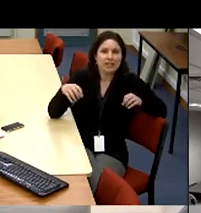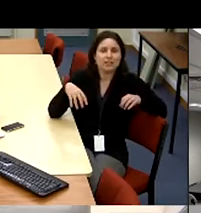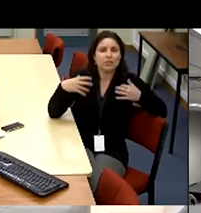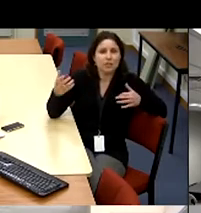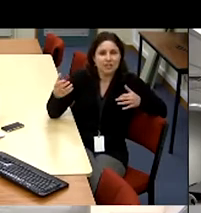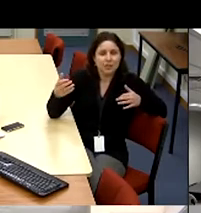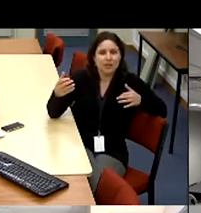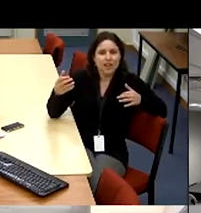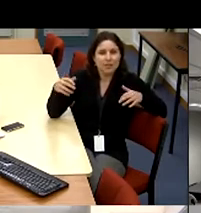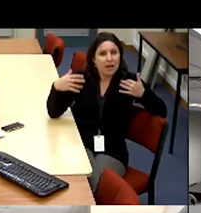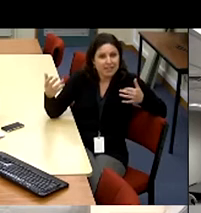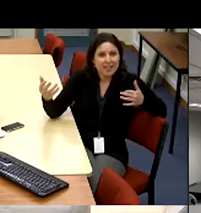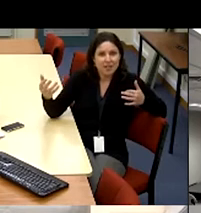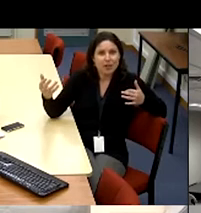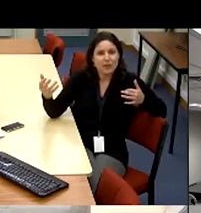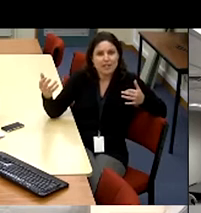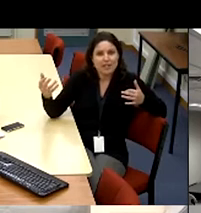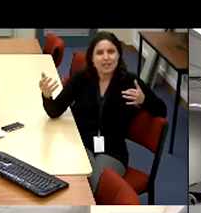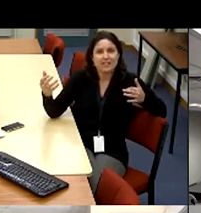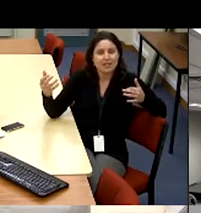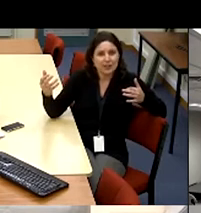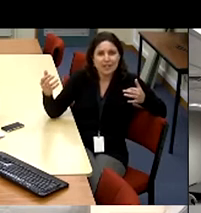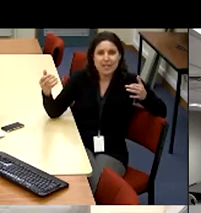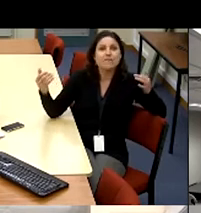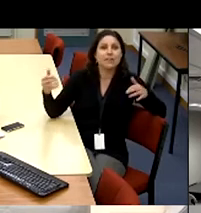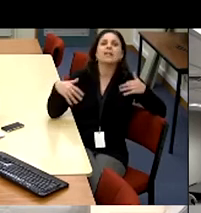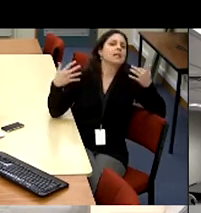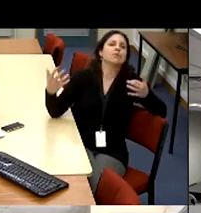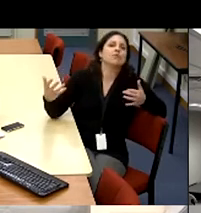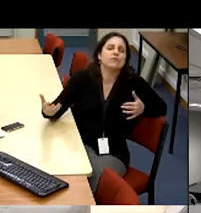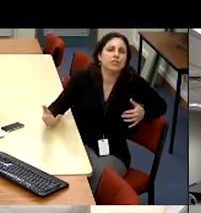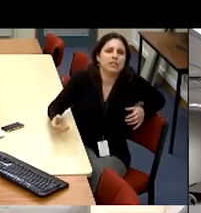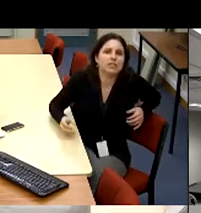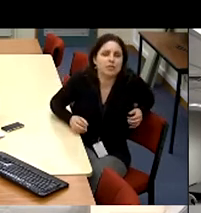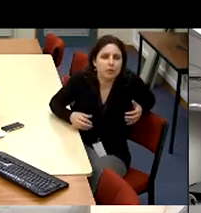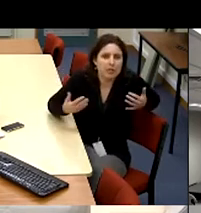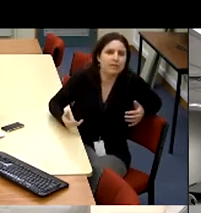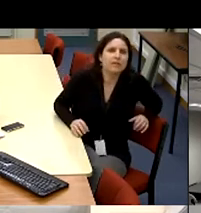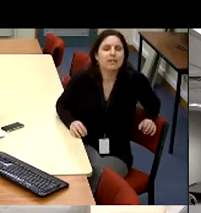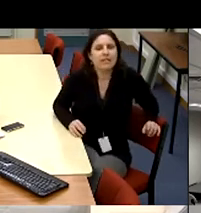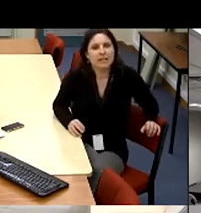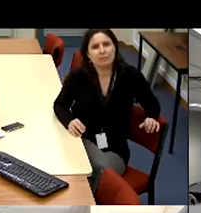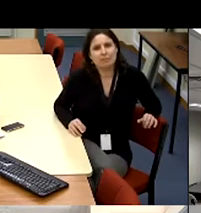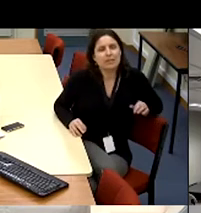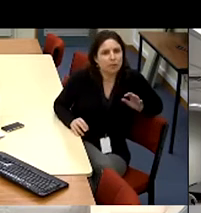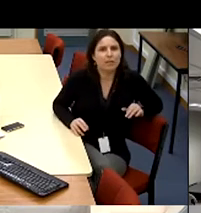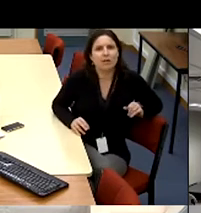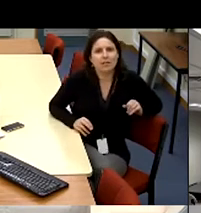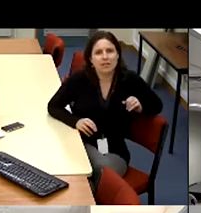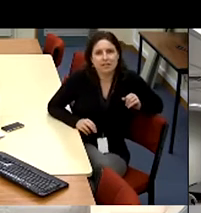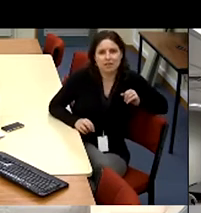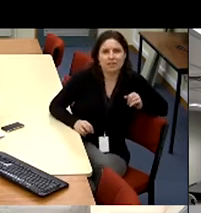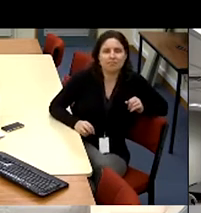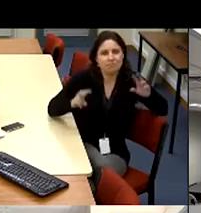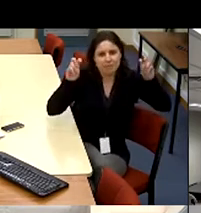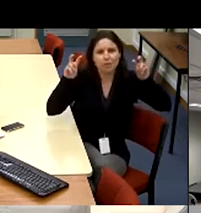Turkey and Jordan and Pakistan, who are hosting, you know, infinitely more refugees than Europe will ever it's not really a